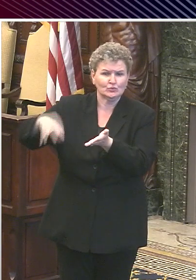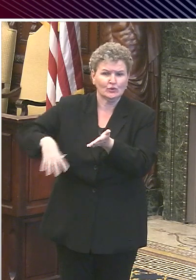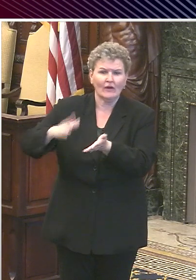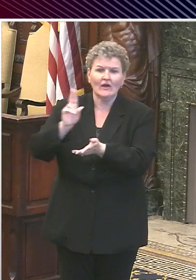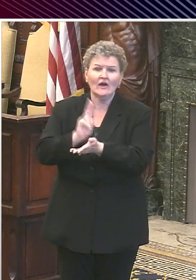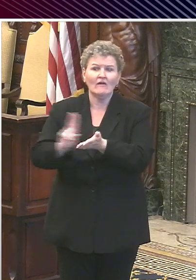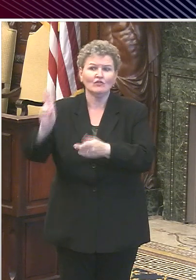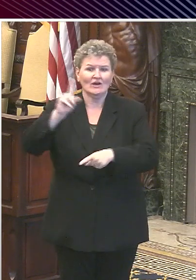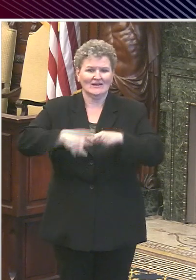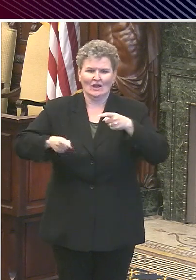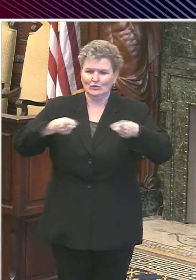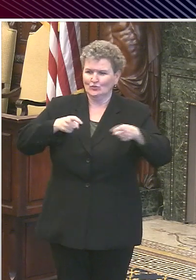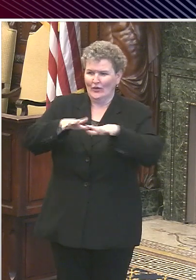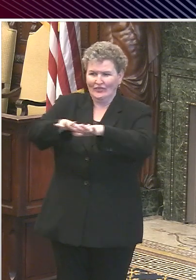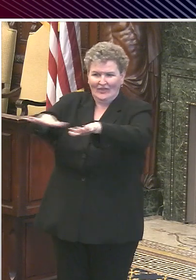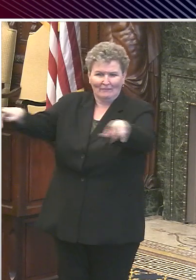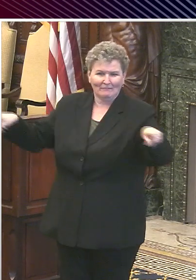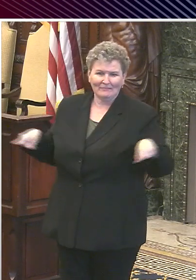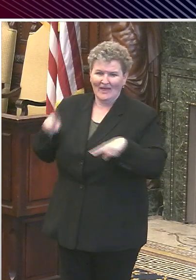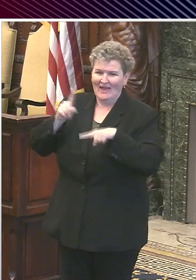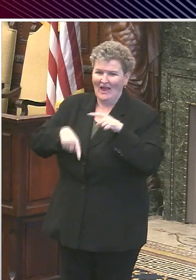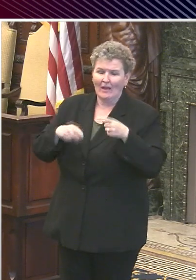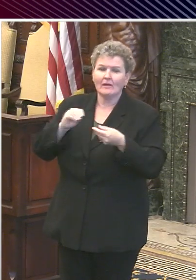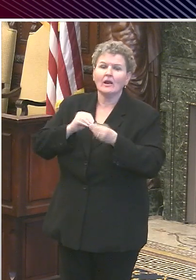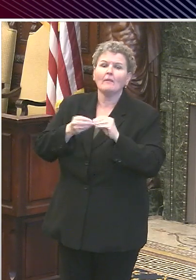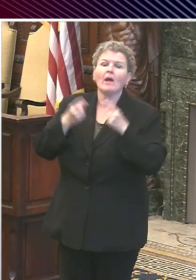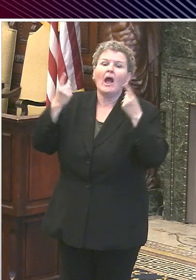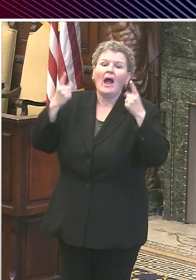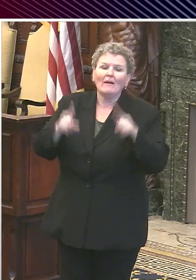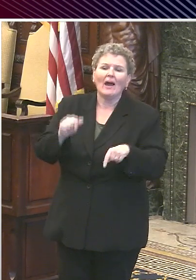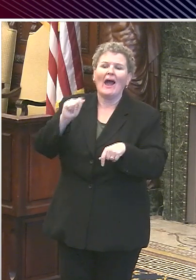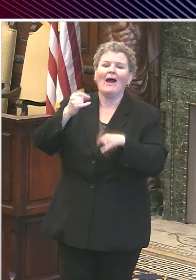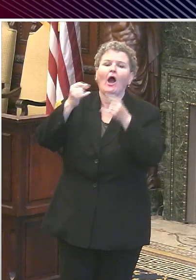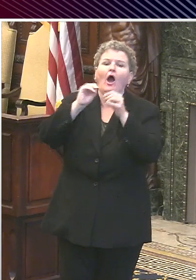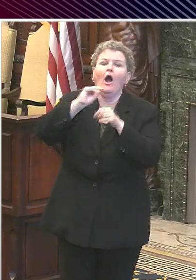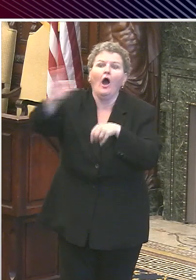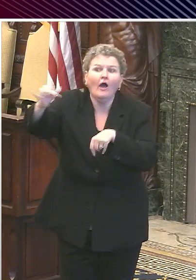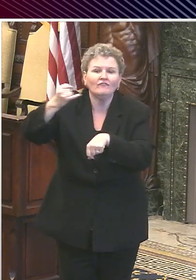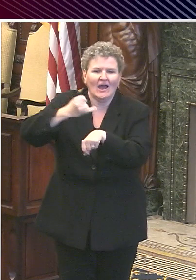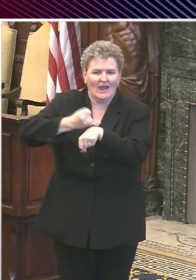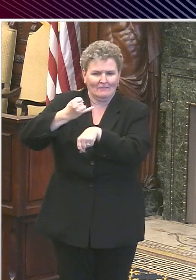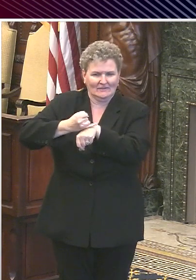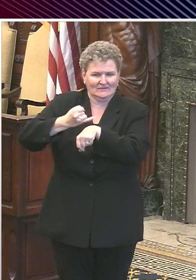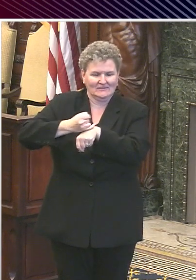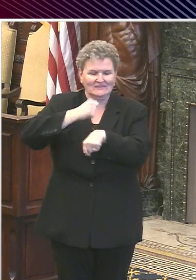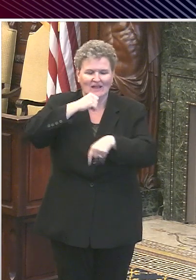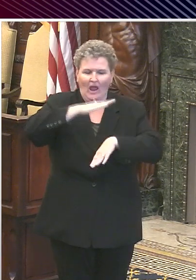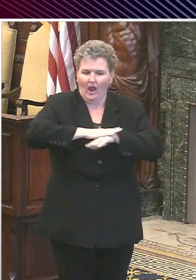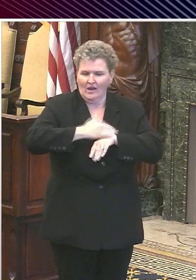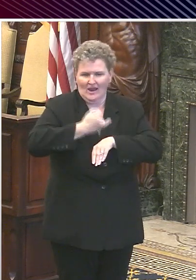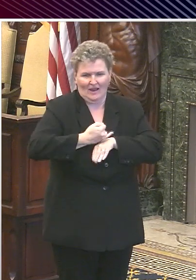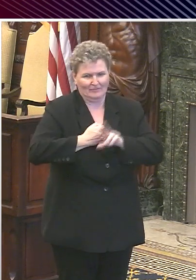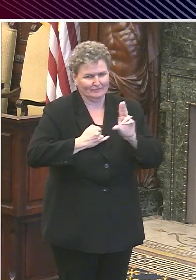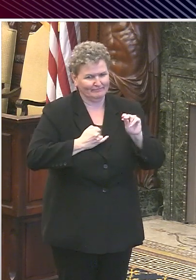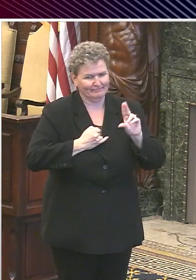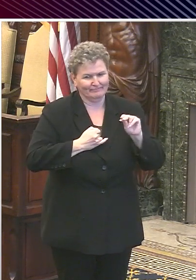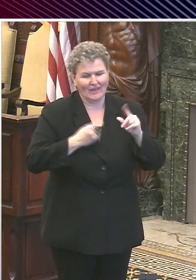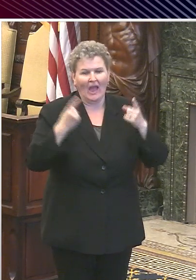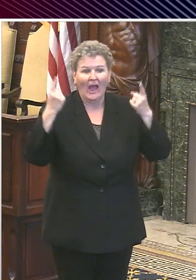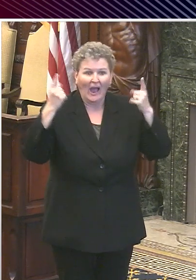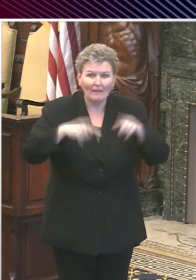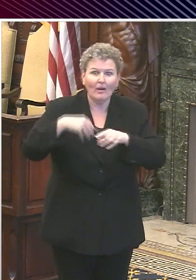quickly we could get an outbreak occurring in that population. Still, it appears that there was a relatively small fraction of the total number of students that were involved in